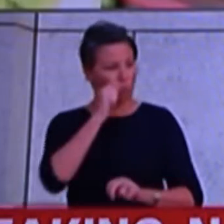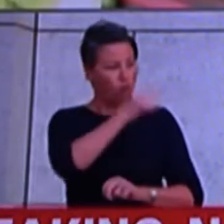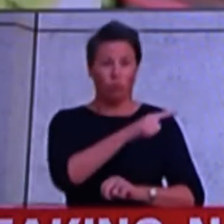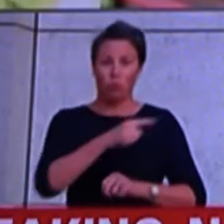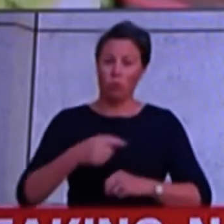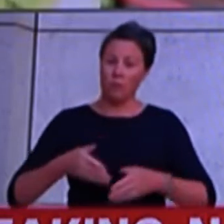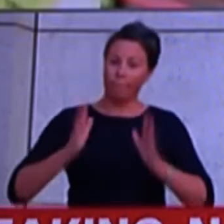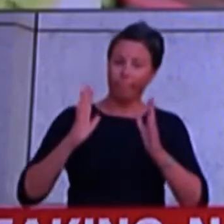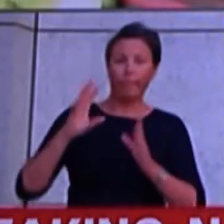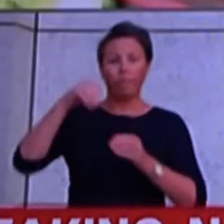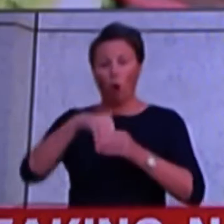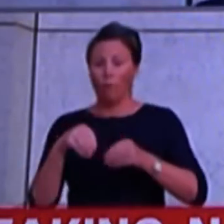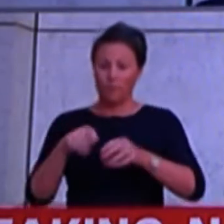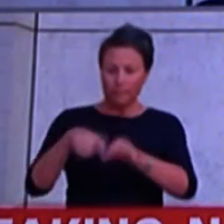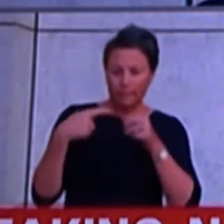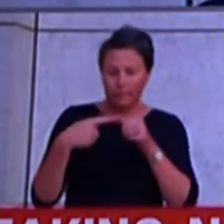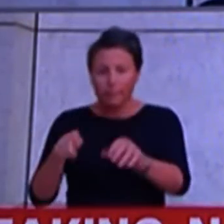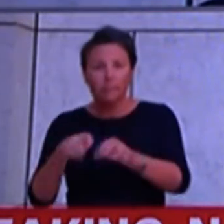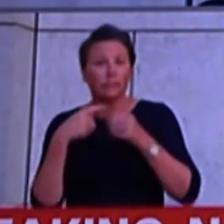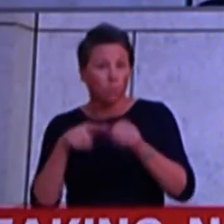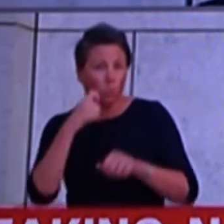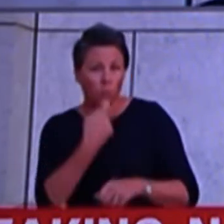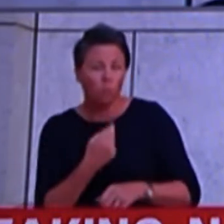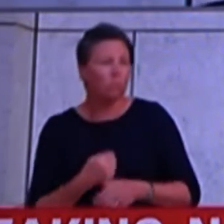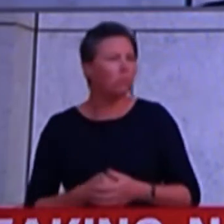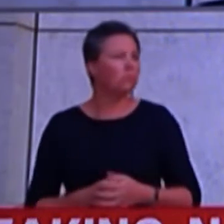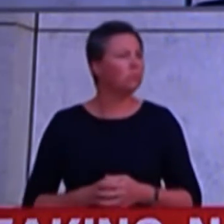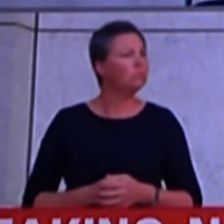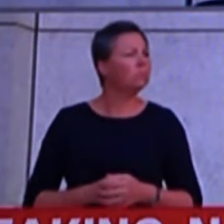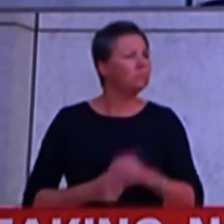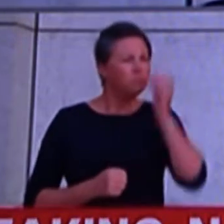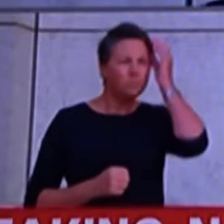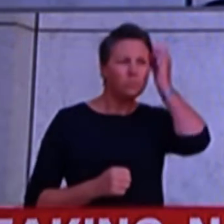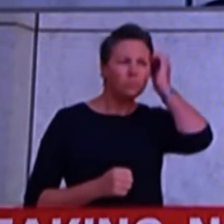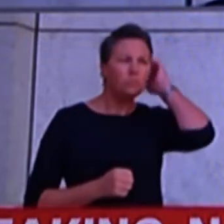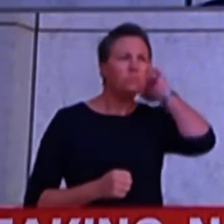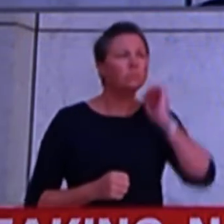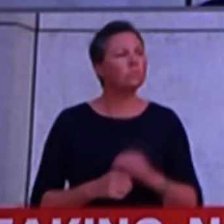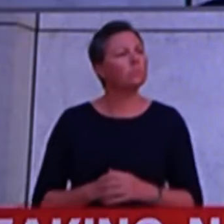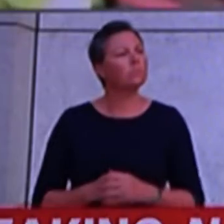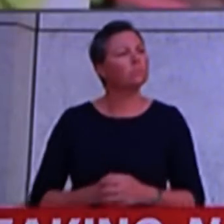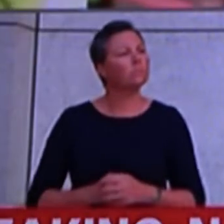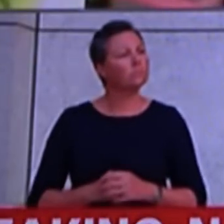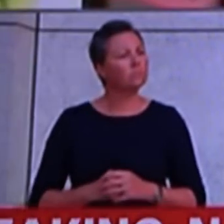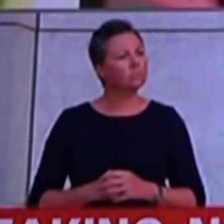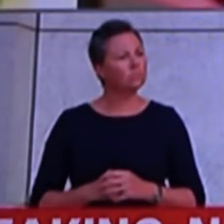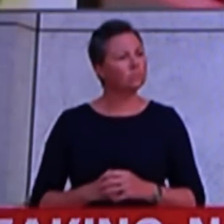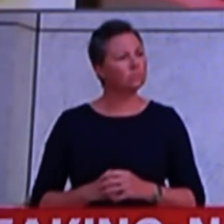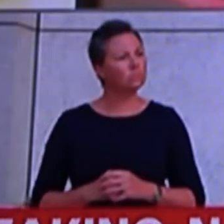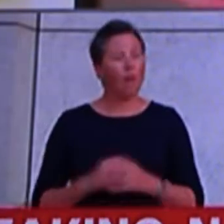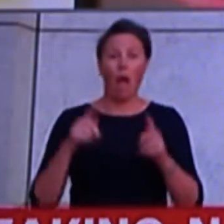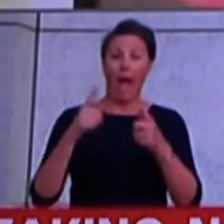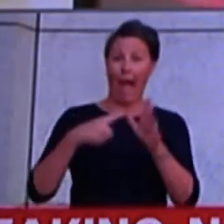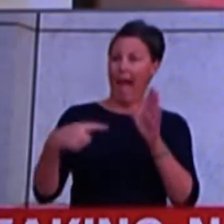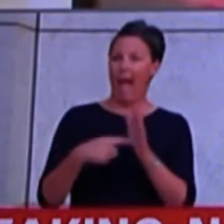from Commonwealth agencies? We'll always cooperate with Royal Commissions. Yeah. Not the only one, so you're ruling out going to the High Court